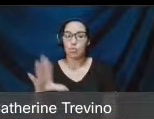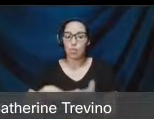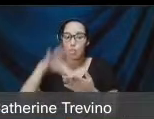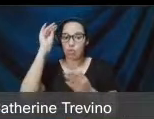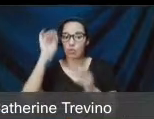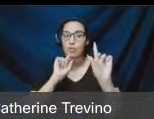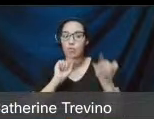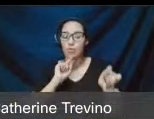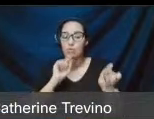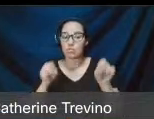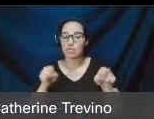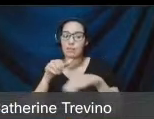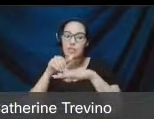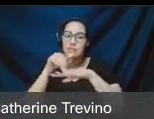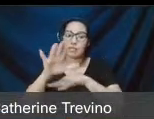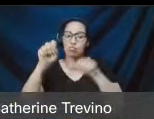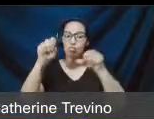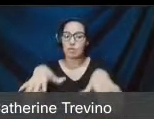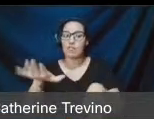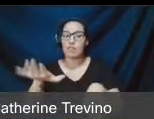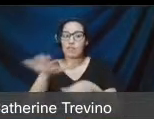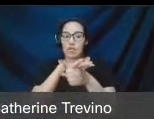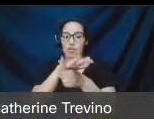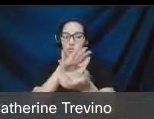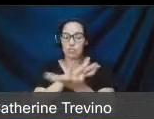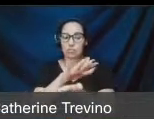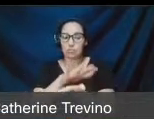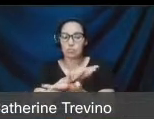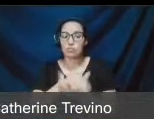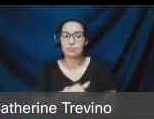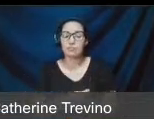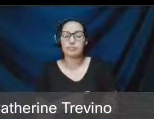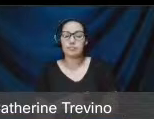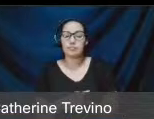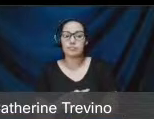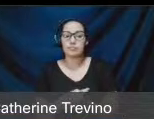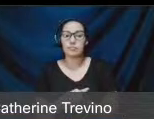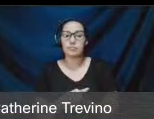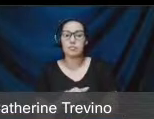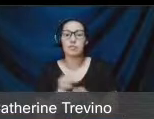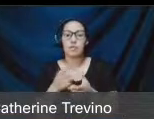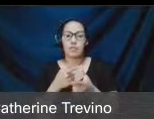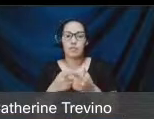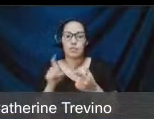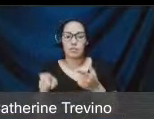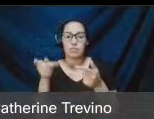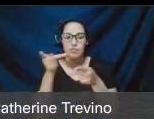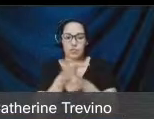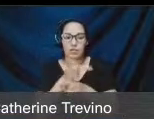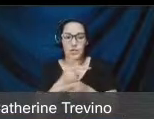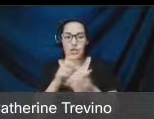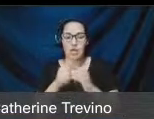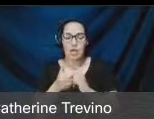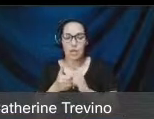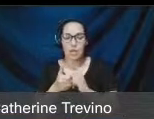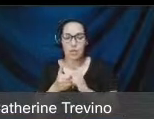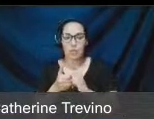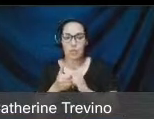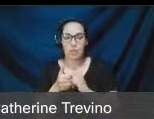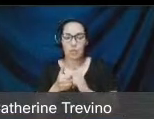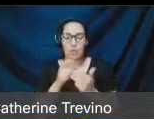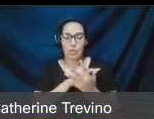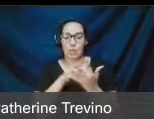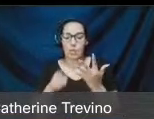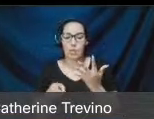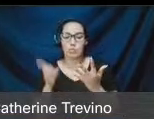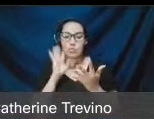their sites. And then we'll have to work on how those items are distributed